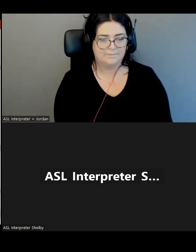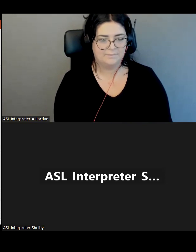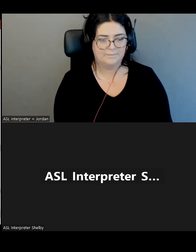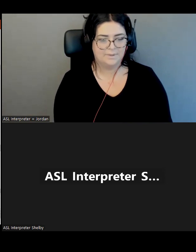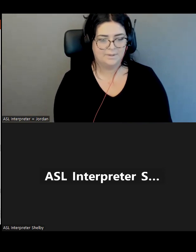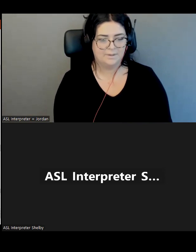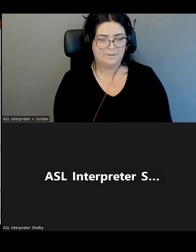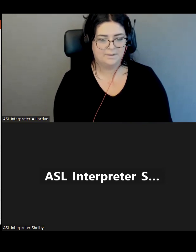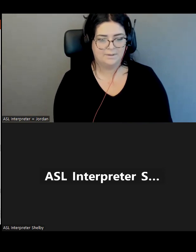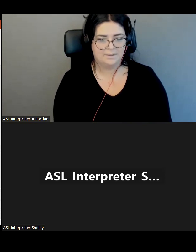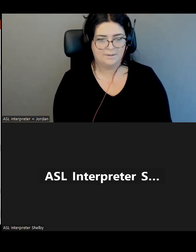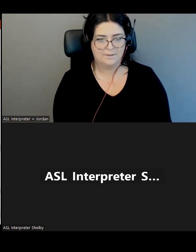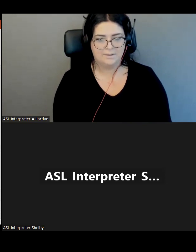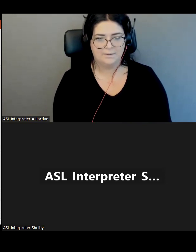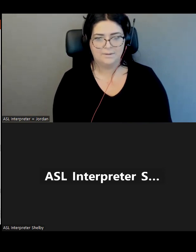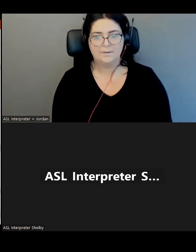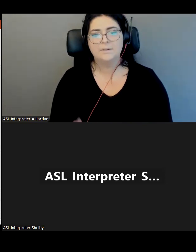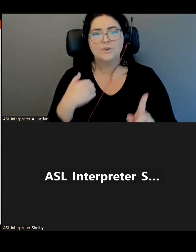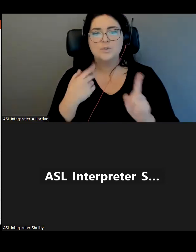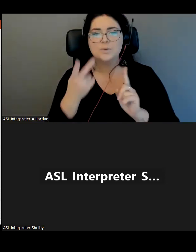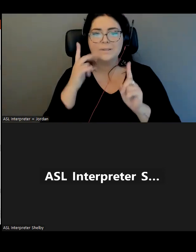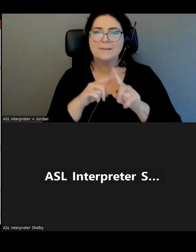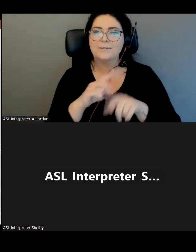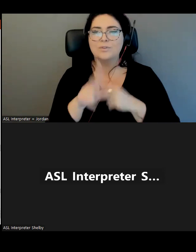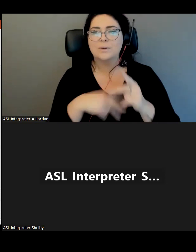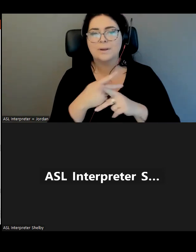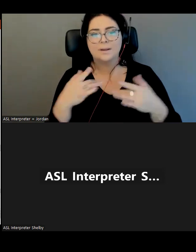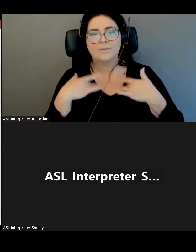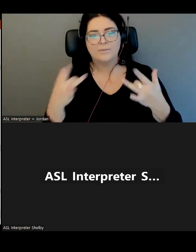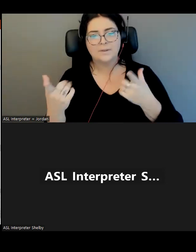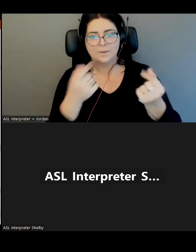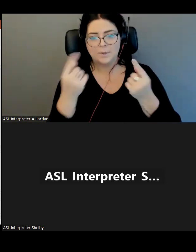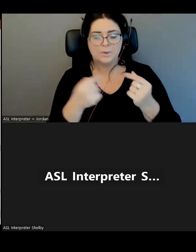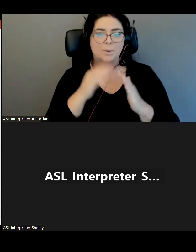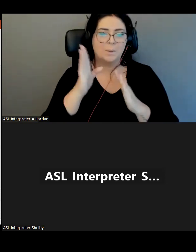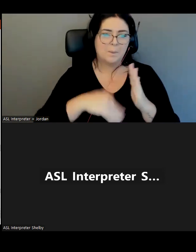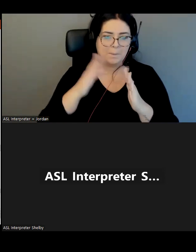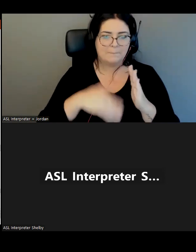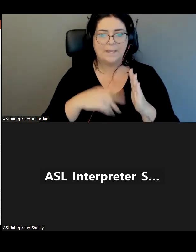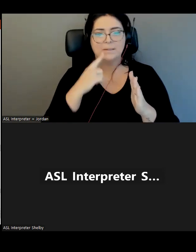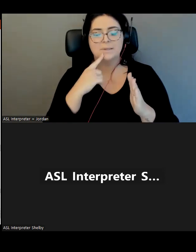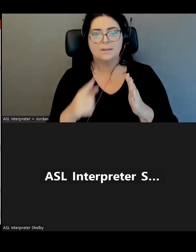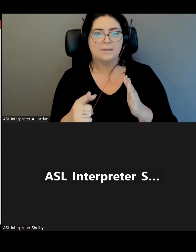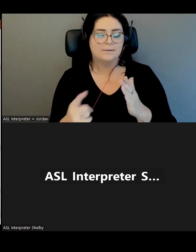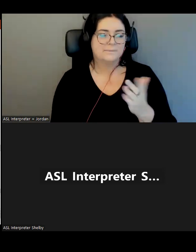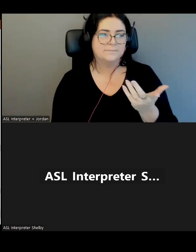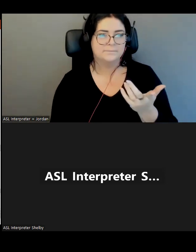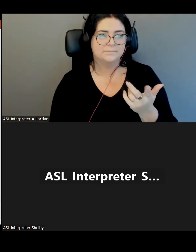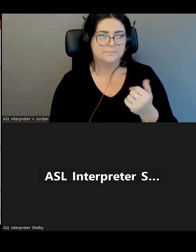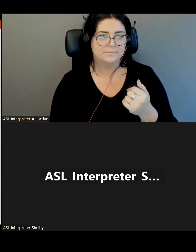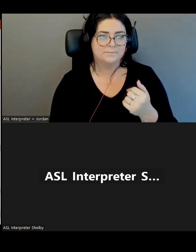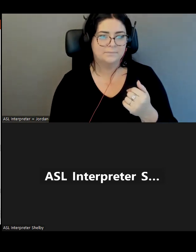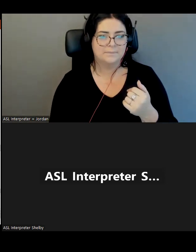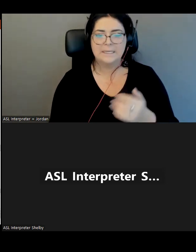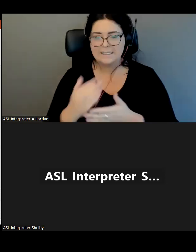health things. We do things like painting nights and tie flying, rug hooking, snowshoe making, different knitting groups. A lot of this stuff is